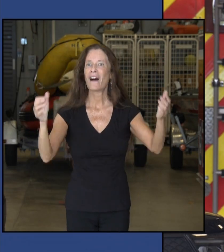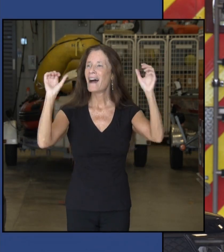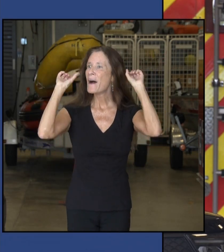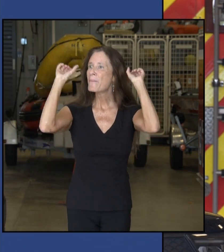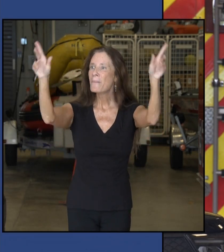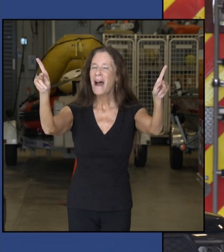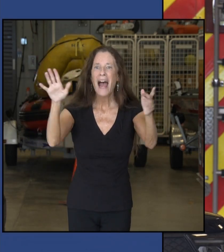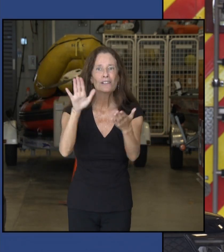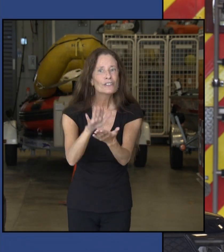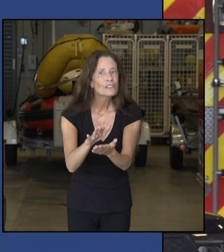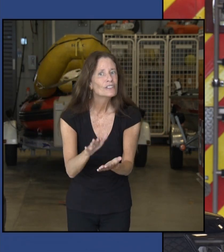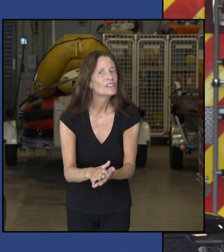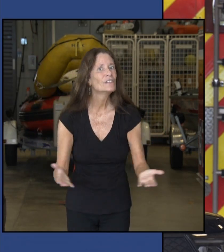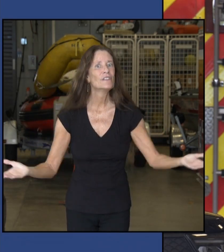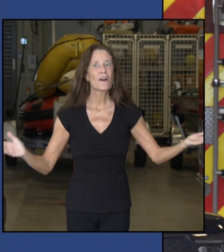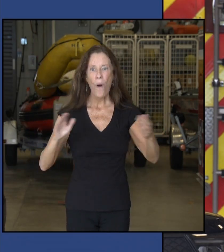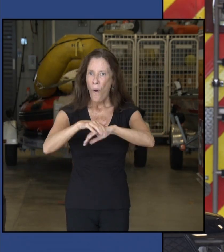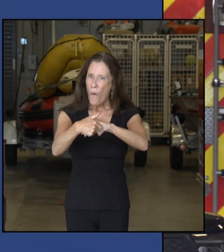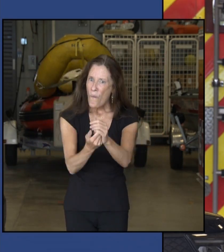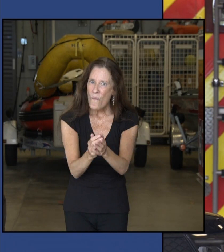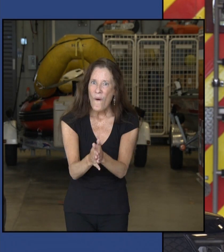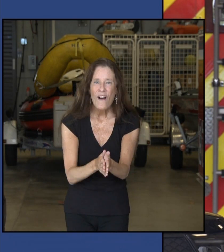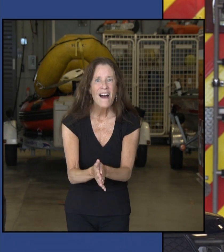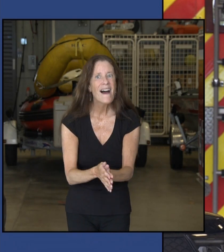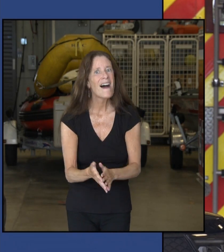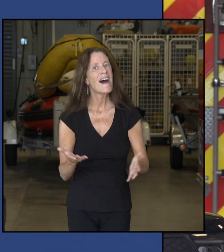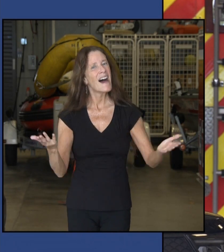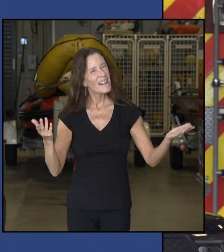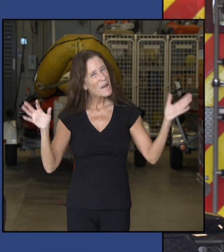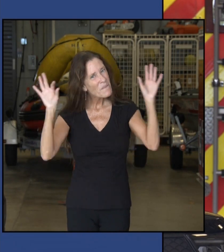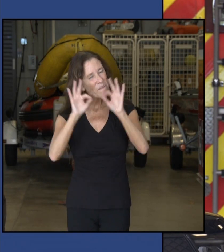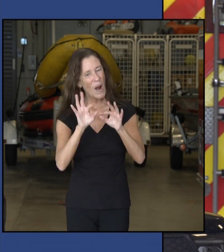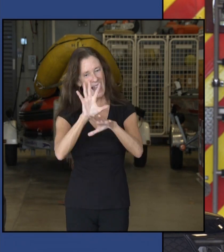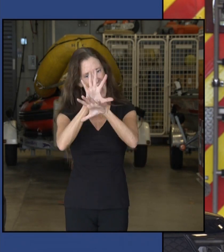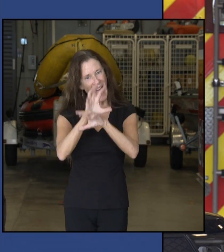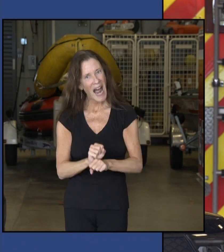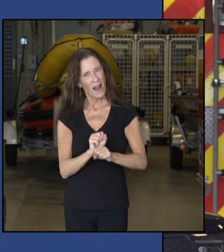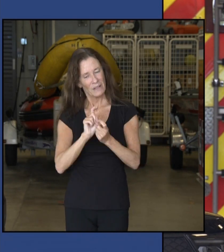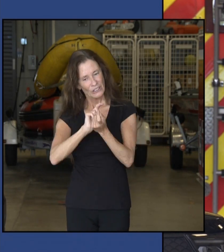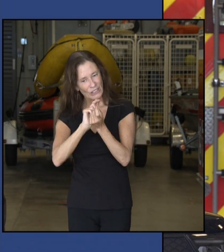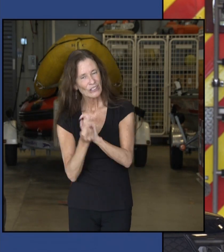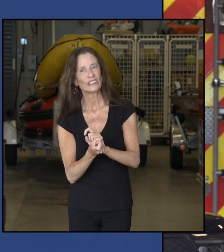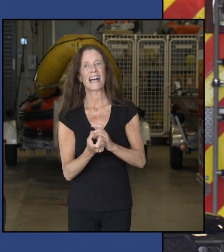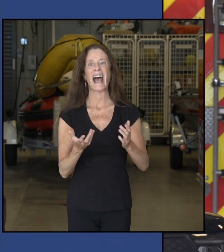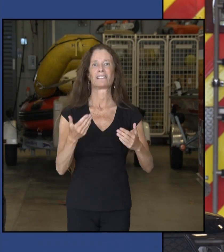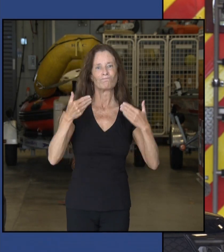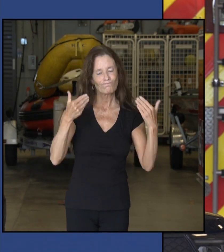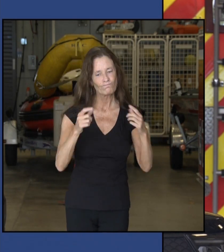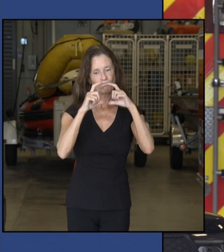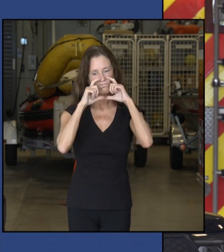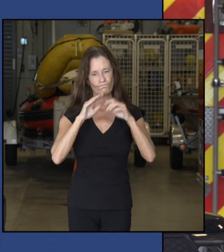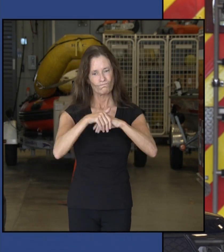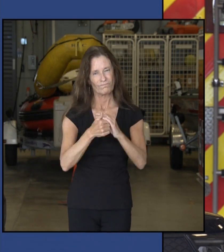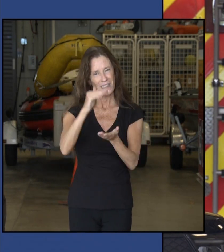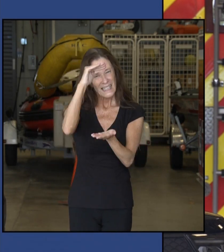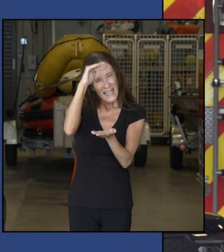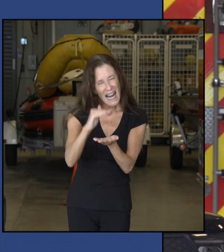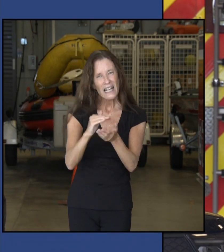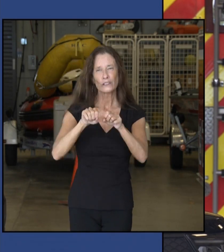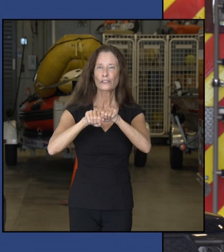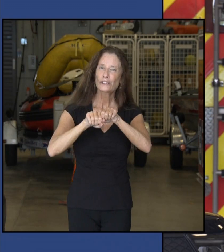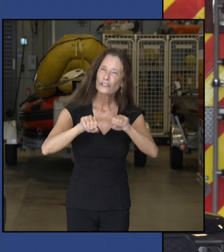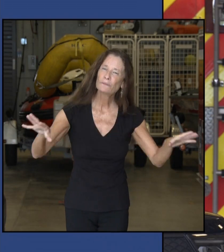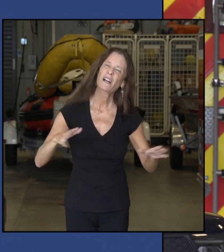the spread of COVID-19. And please, please wear a mask. What is most important for Pennsylvanians